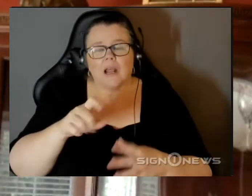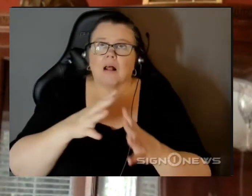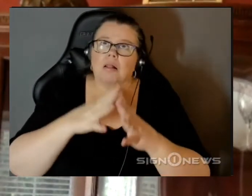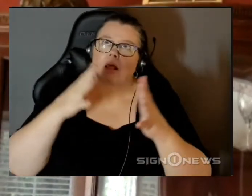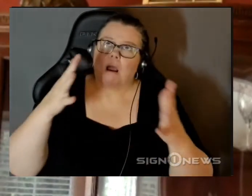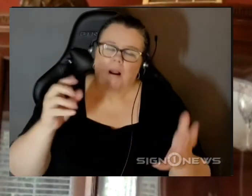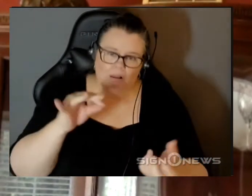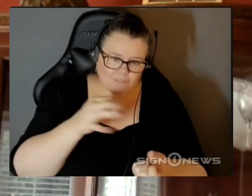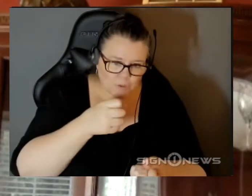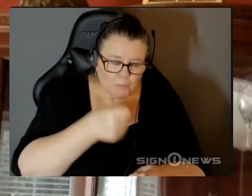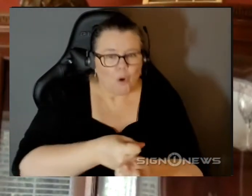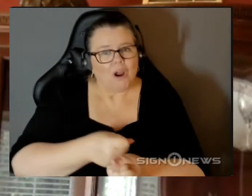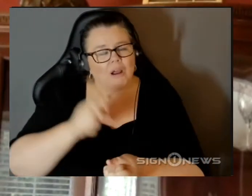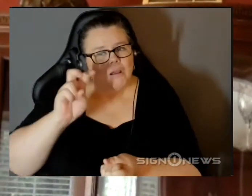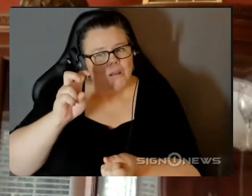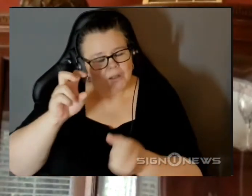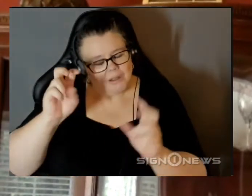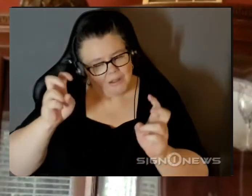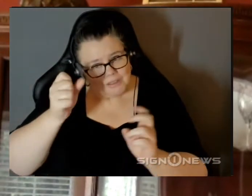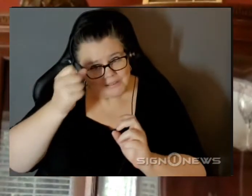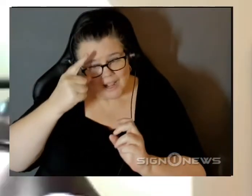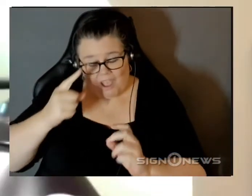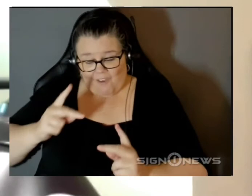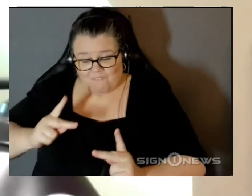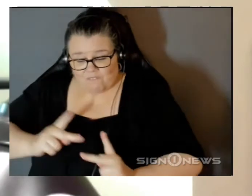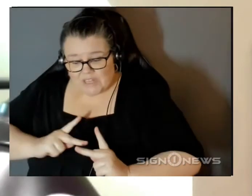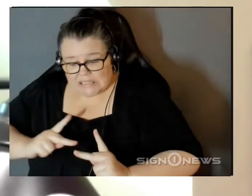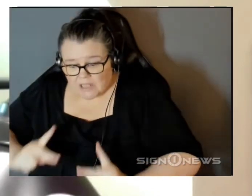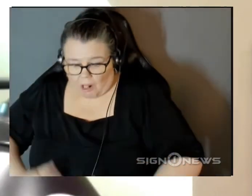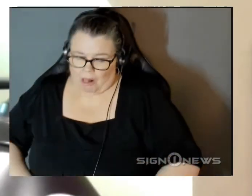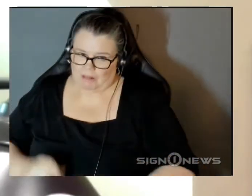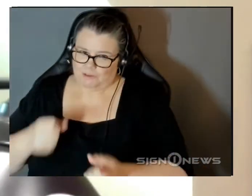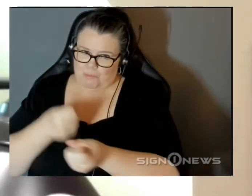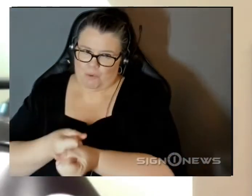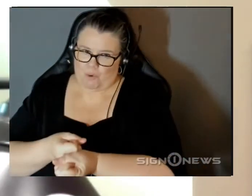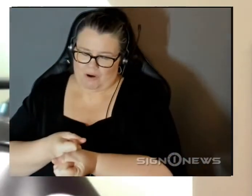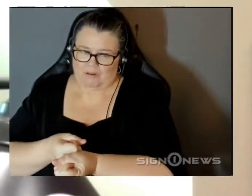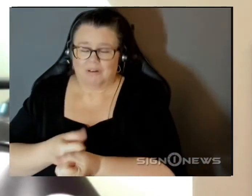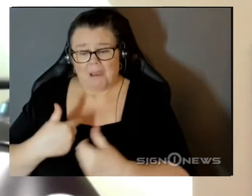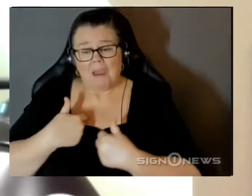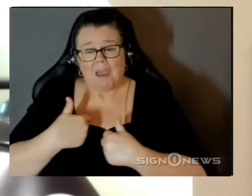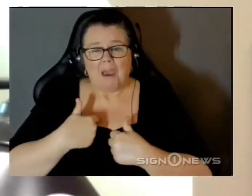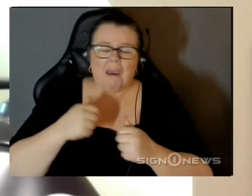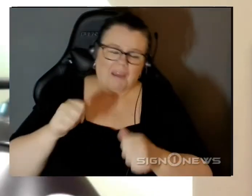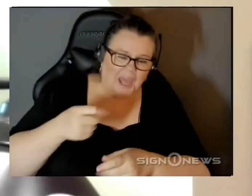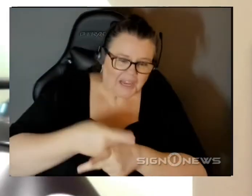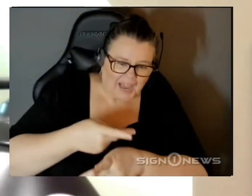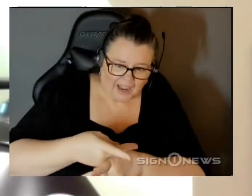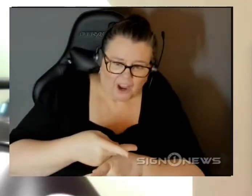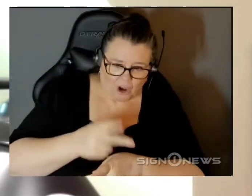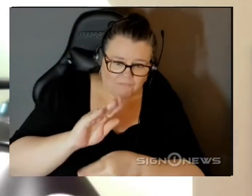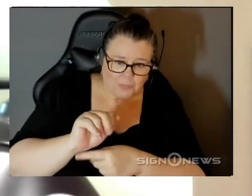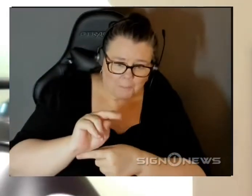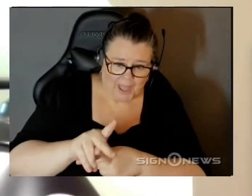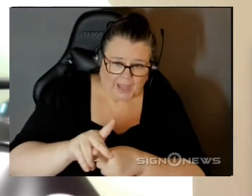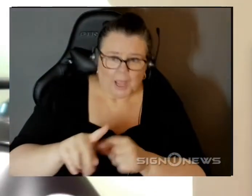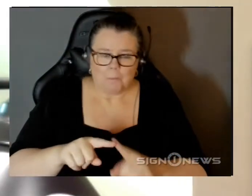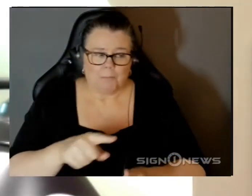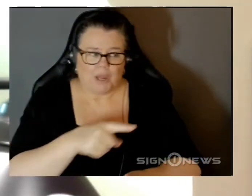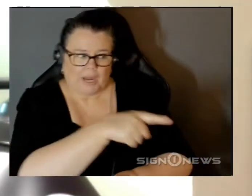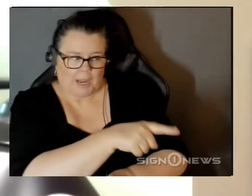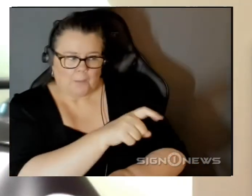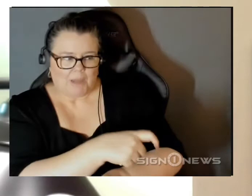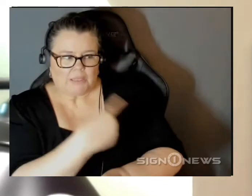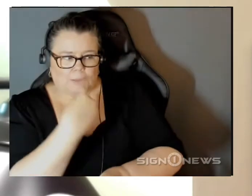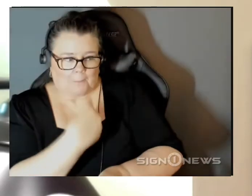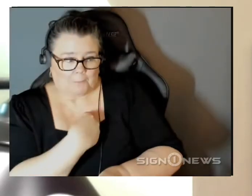than making a decision about what needs to be done. You know, I can do the banking, but he has to tell me what to do with the banking. Yeah, I see that Bob has